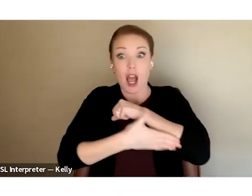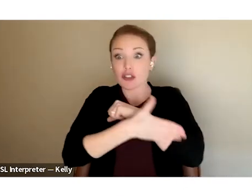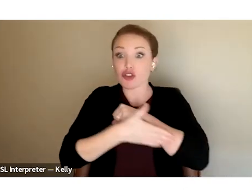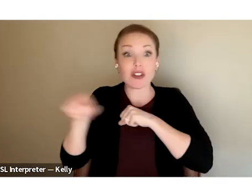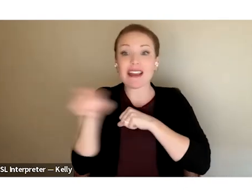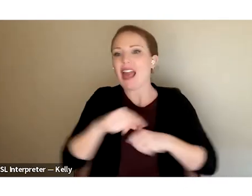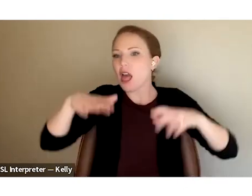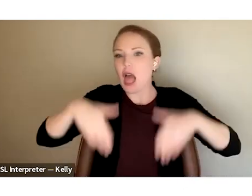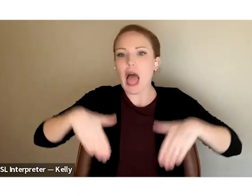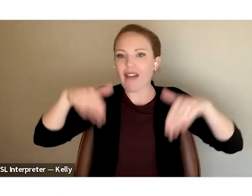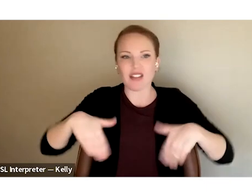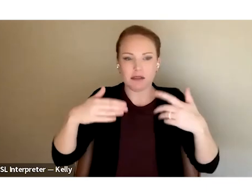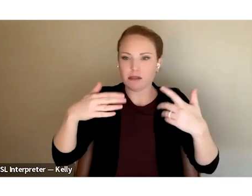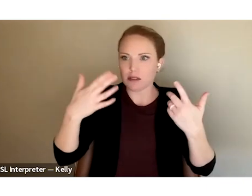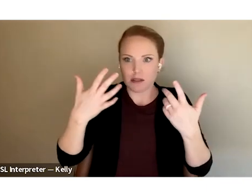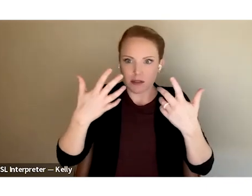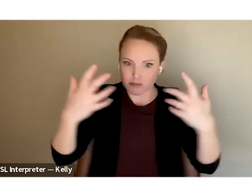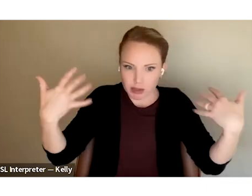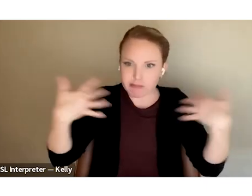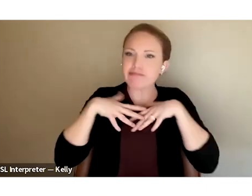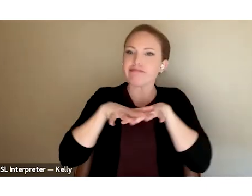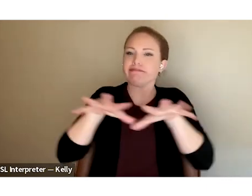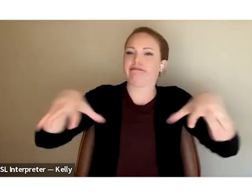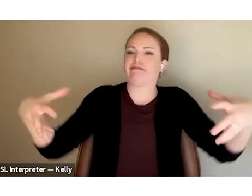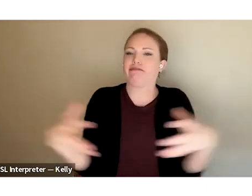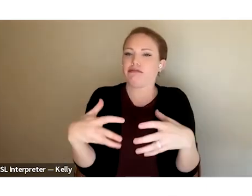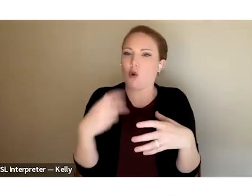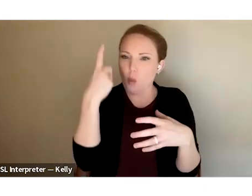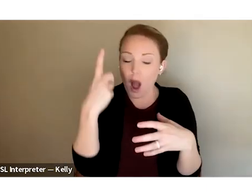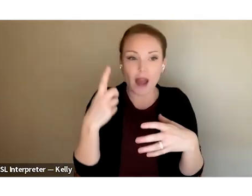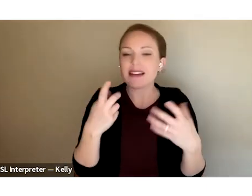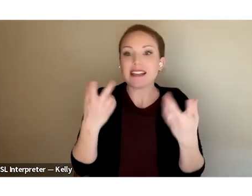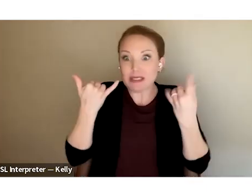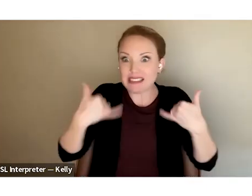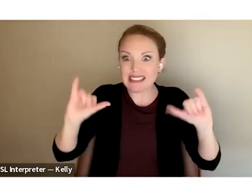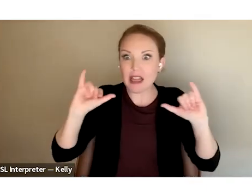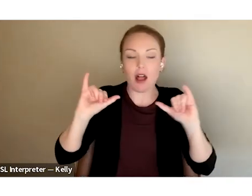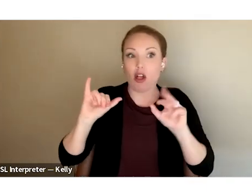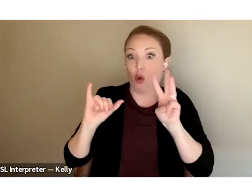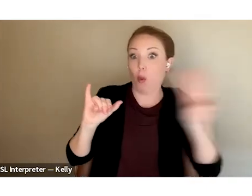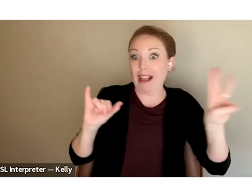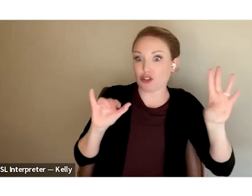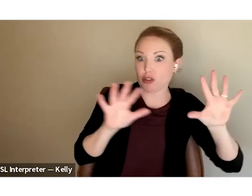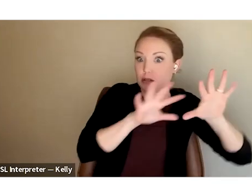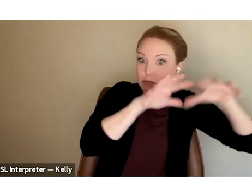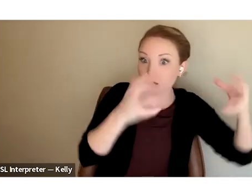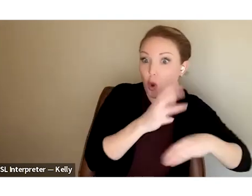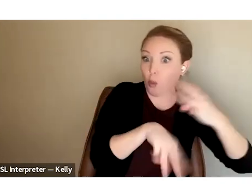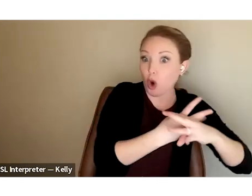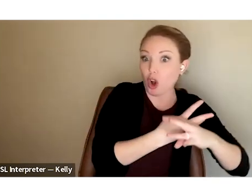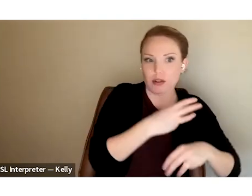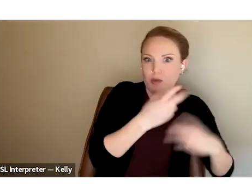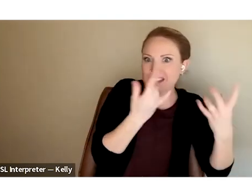radically dismantled. So the West was still the core of economic world order, and